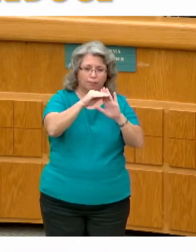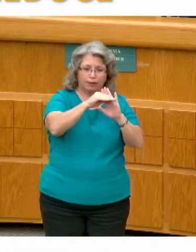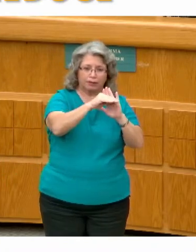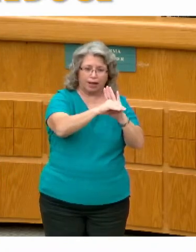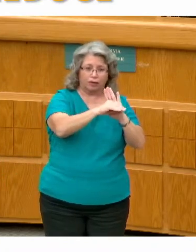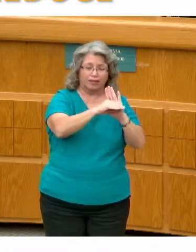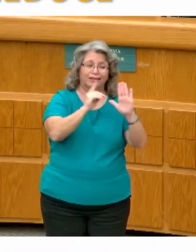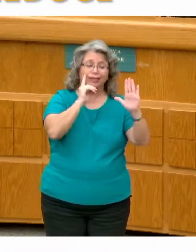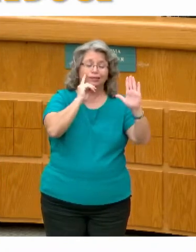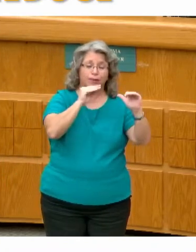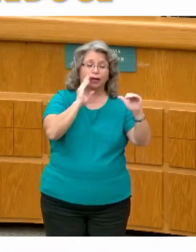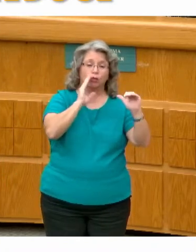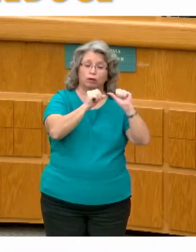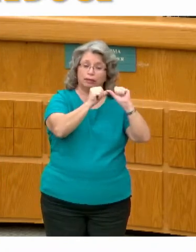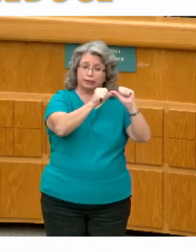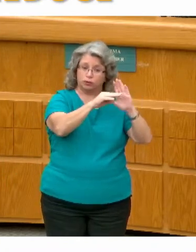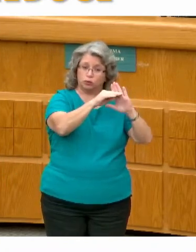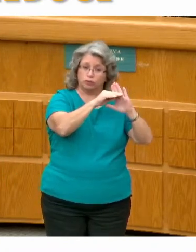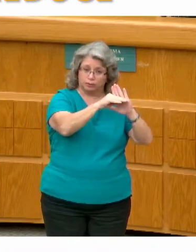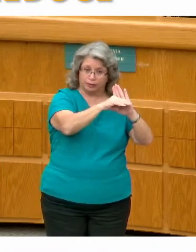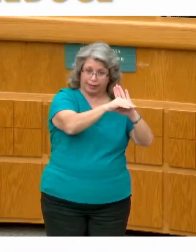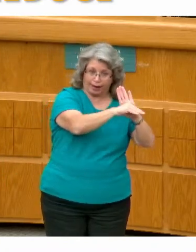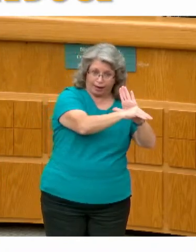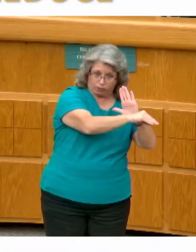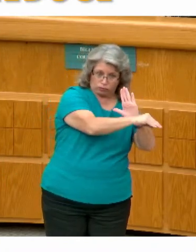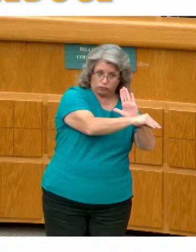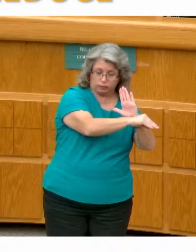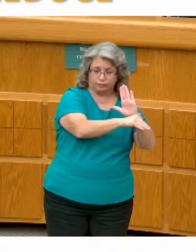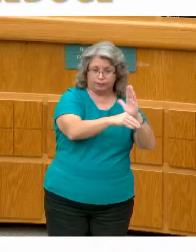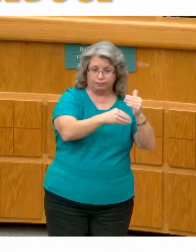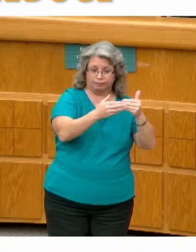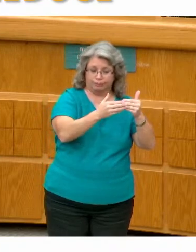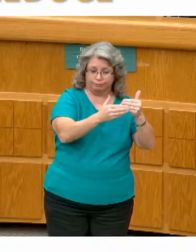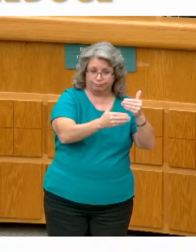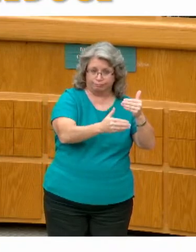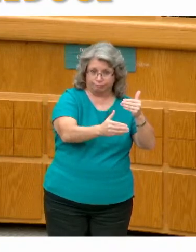to come down in the coming days and weeks.